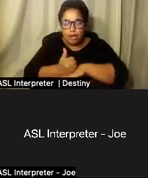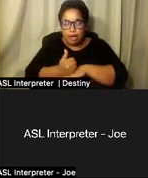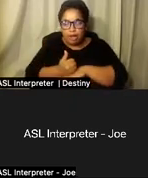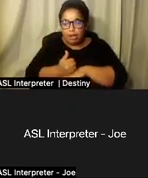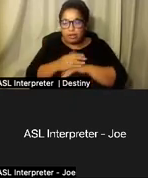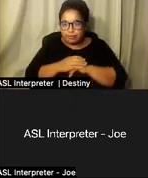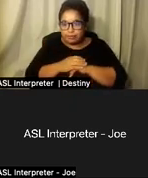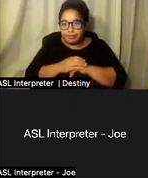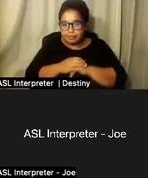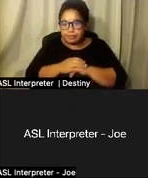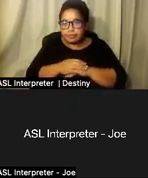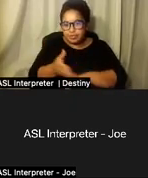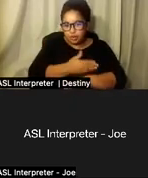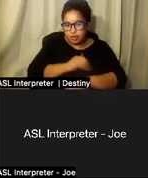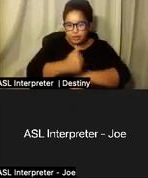the next poll question.